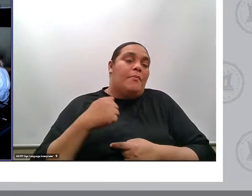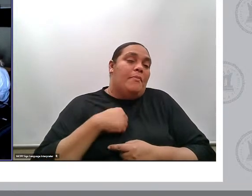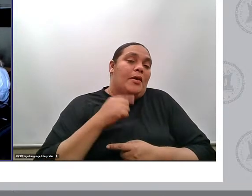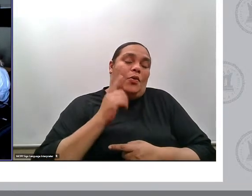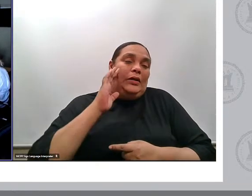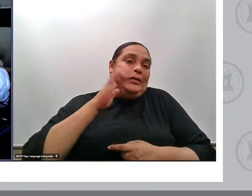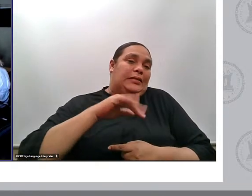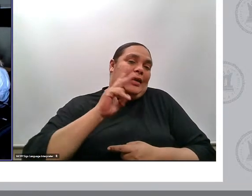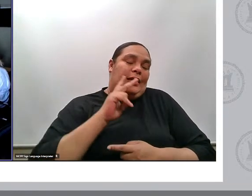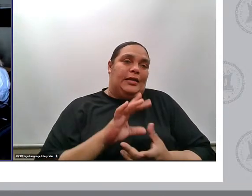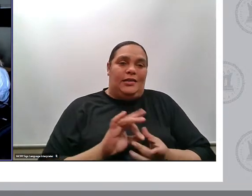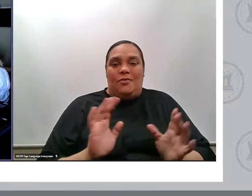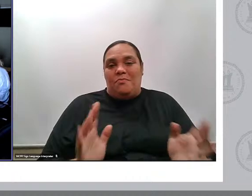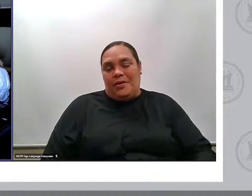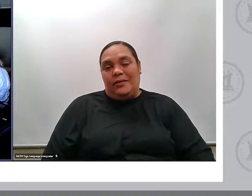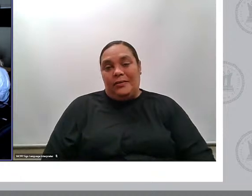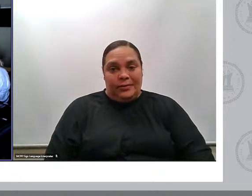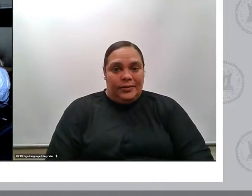in a guest house, basically.